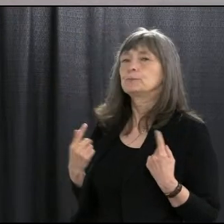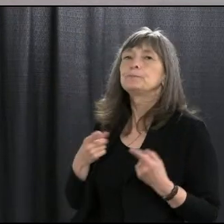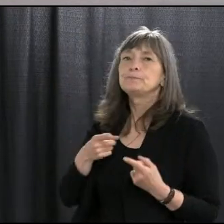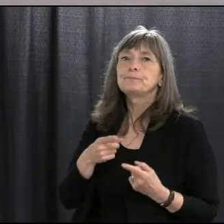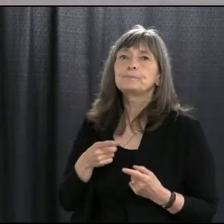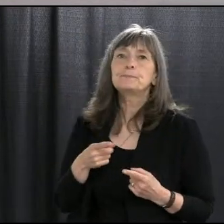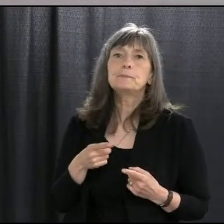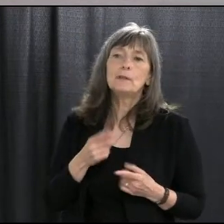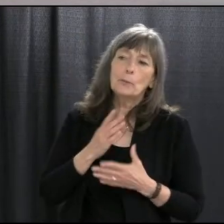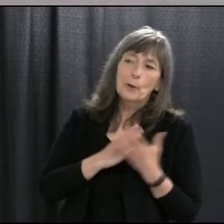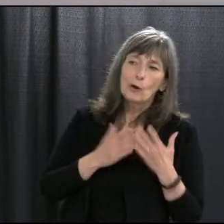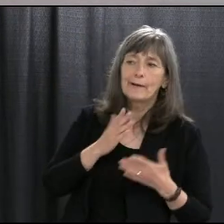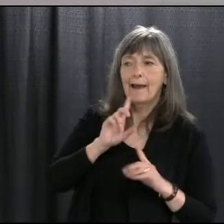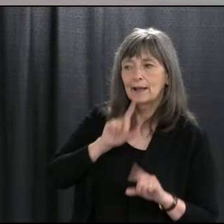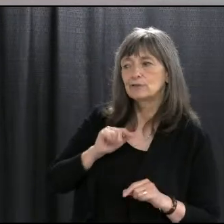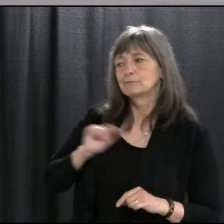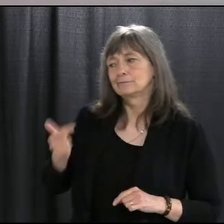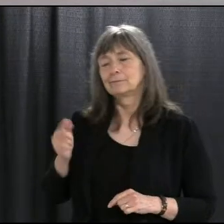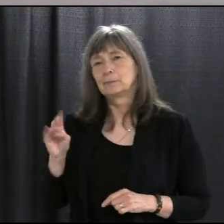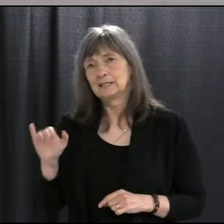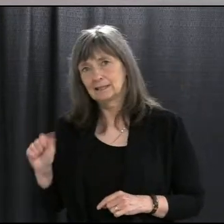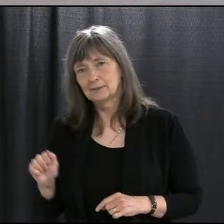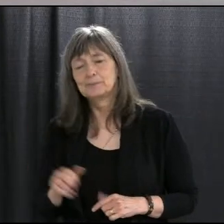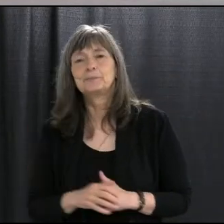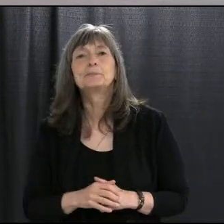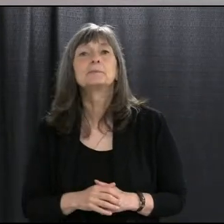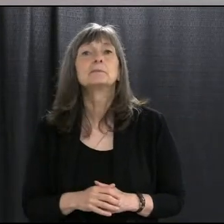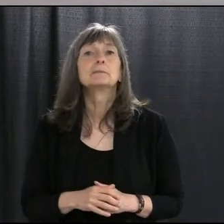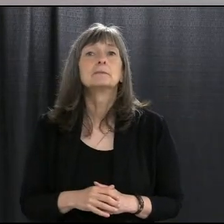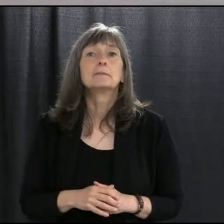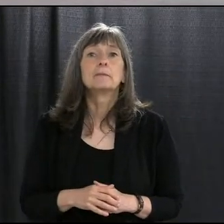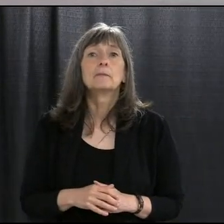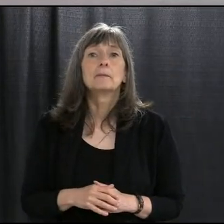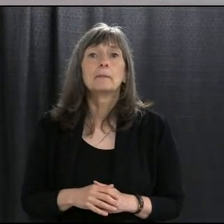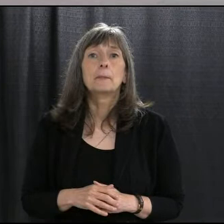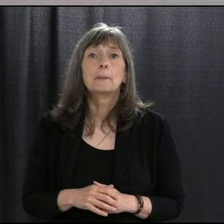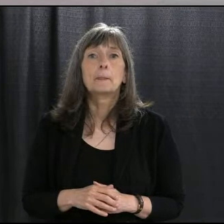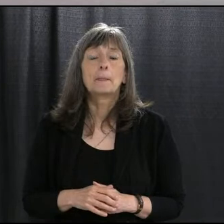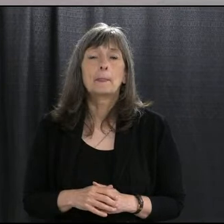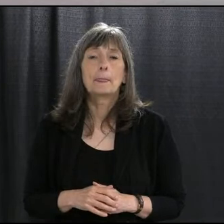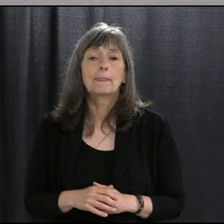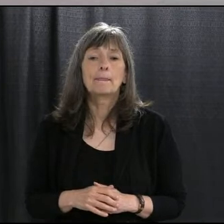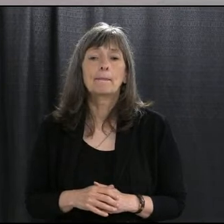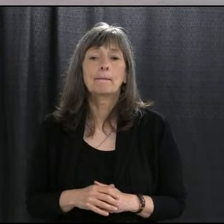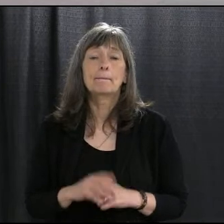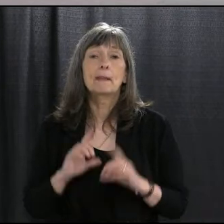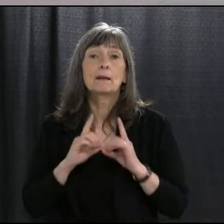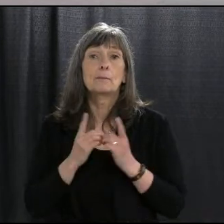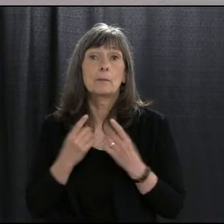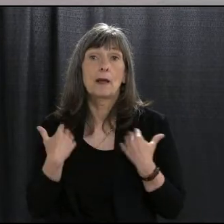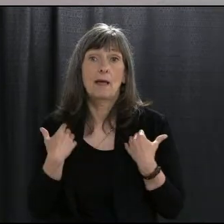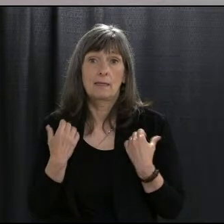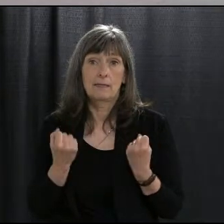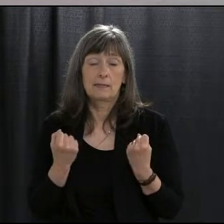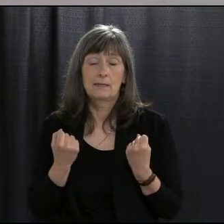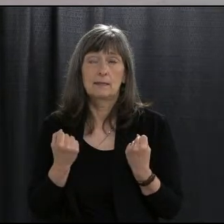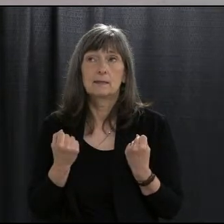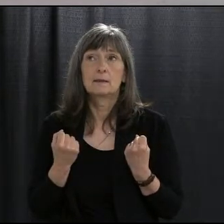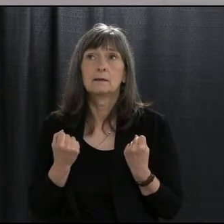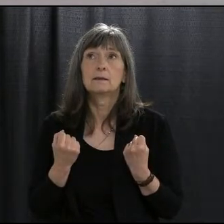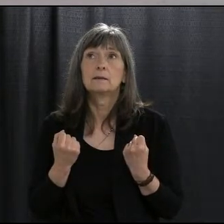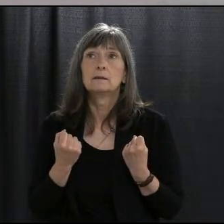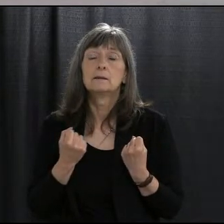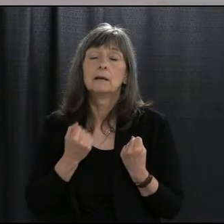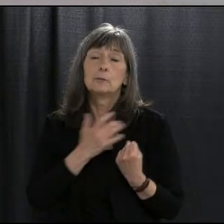I'll answer it in part and then pass it over to Melissa. I mean, the Department of Health, the